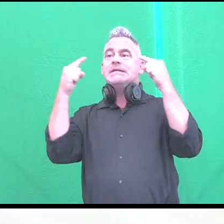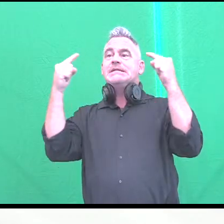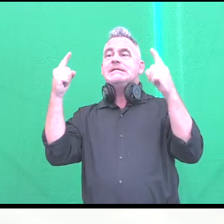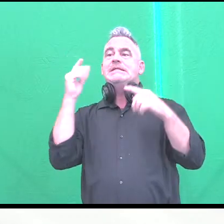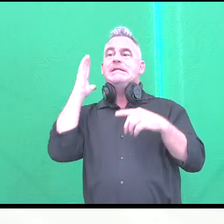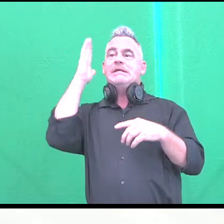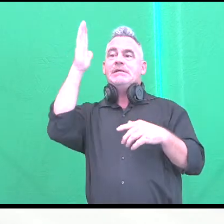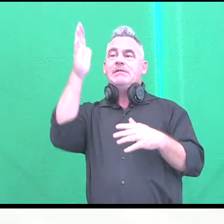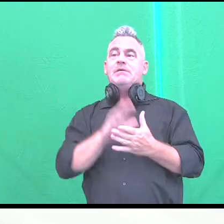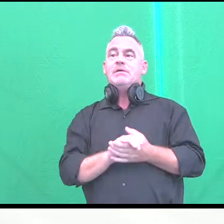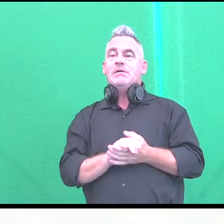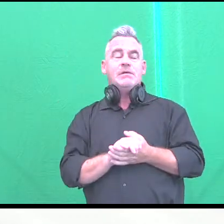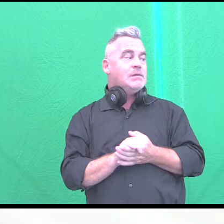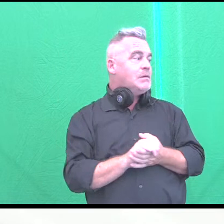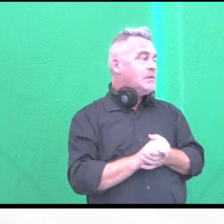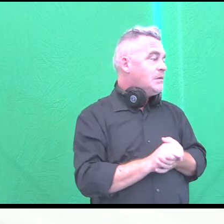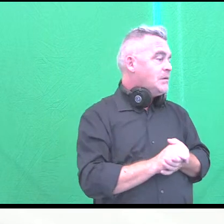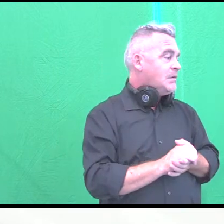rapidly changing world.